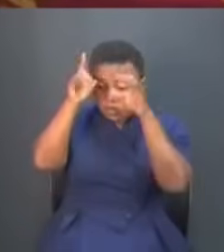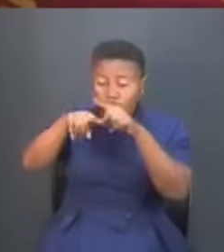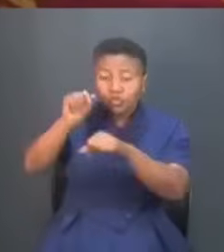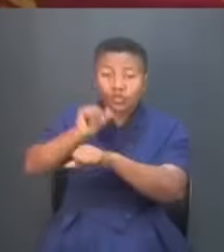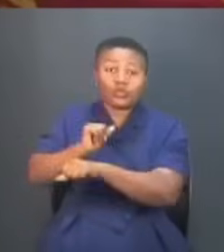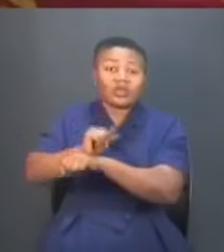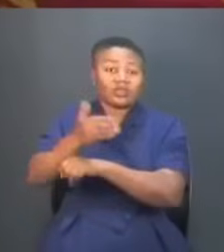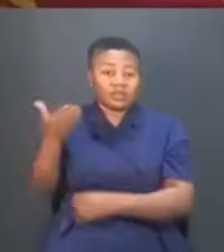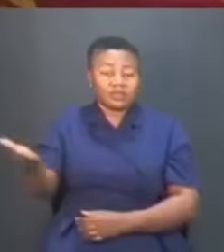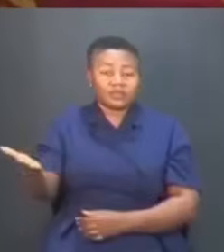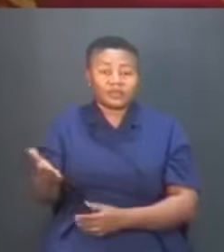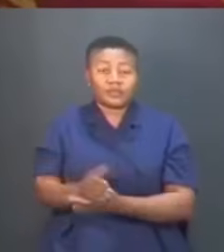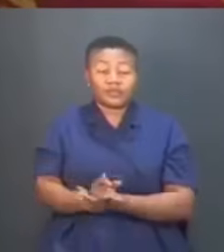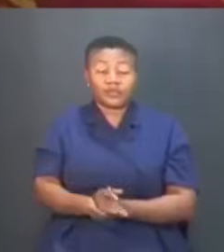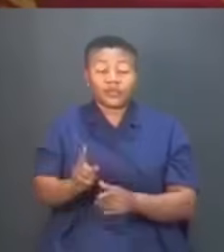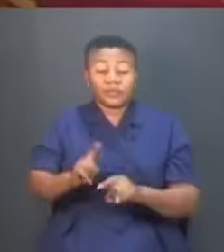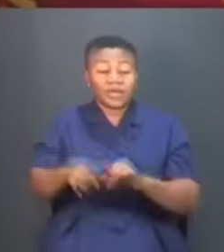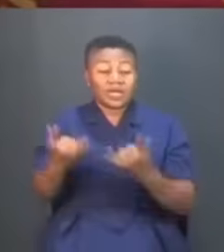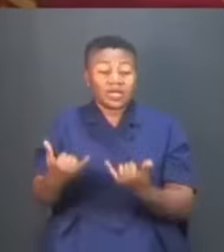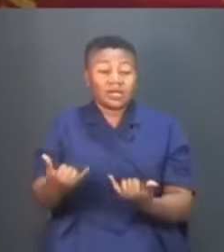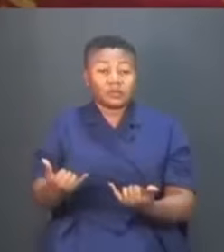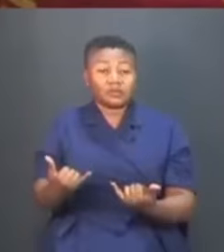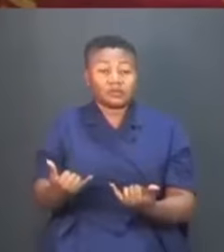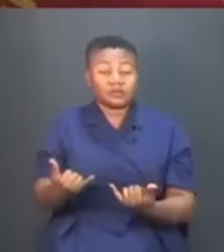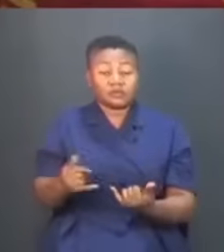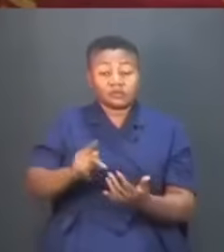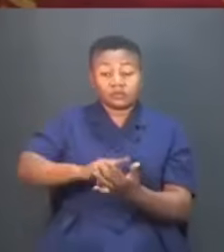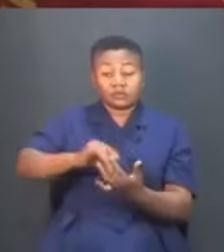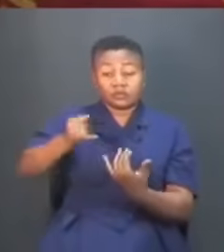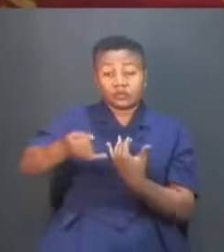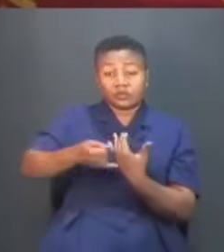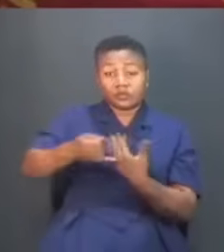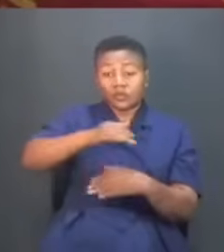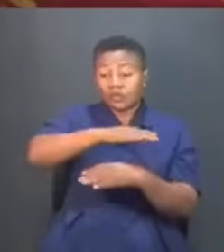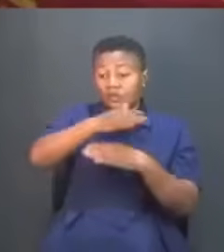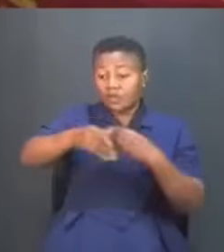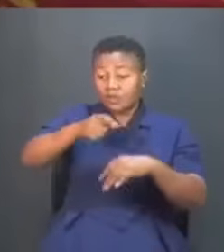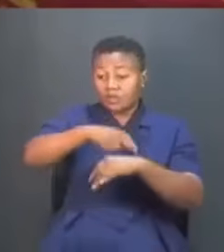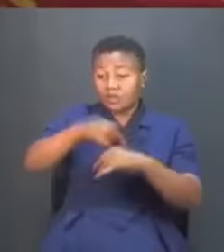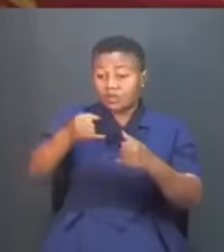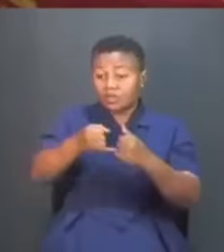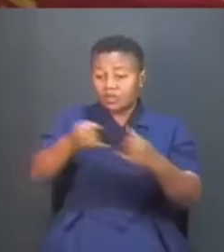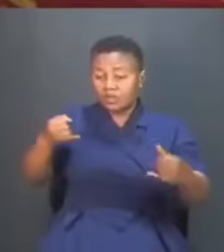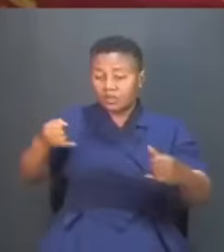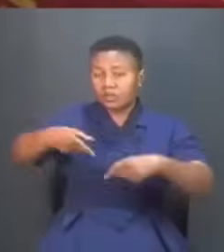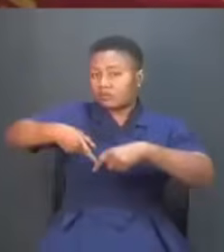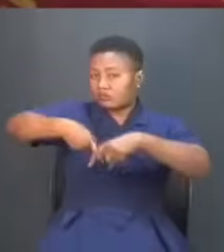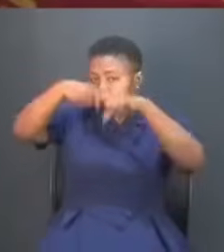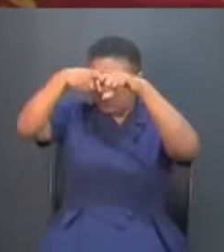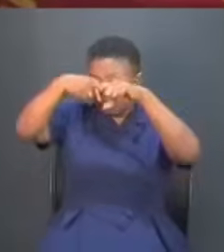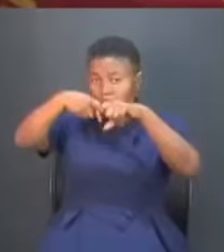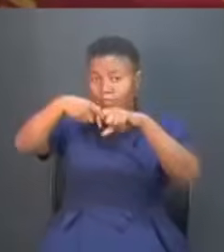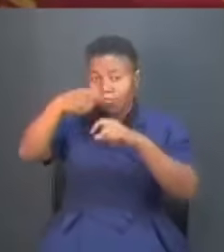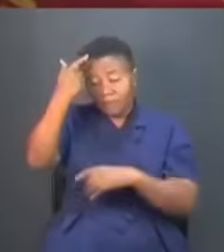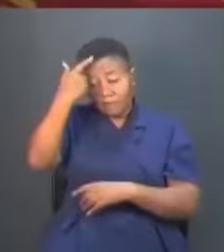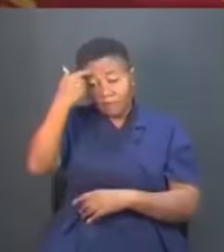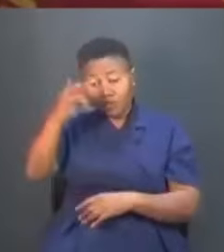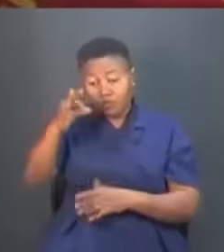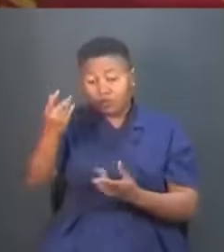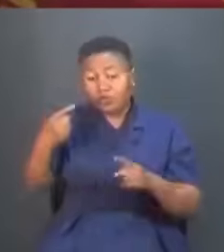operations. As it stands, the project completion timeline is in suspense due to the